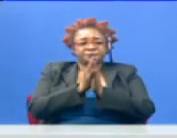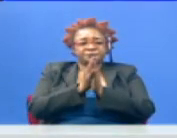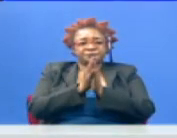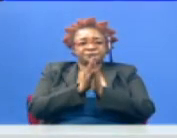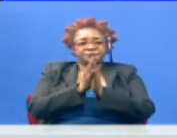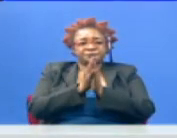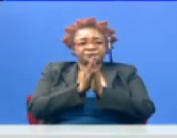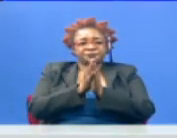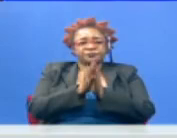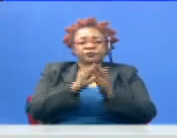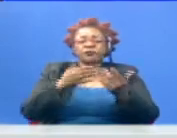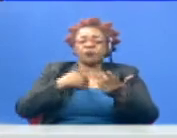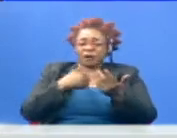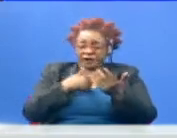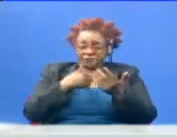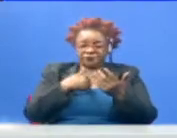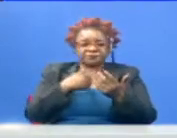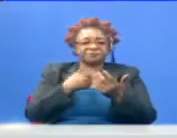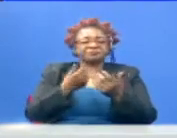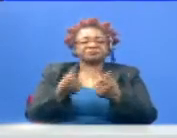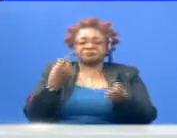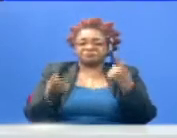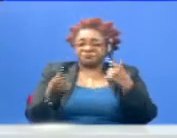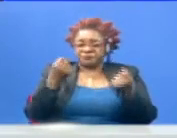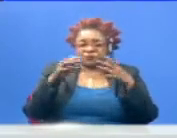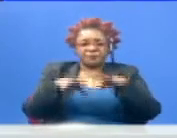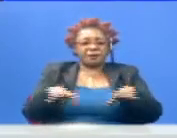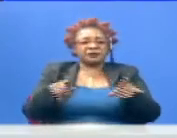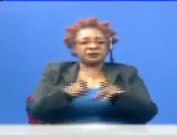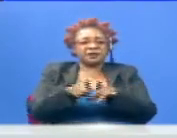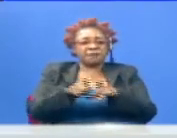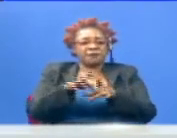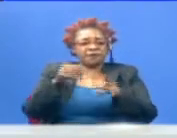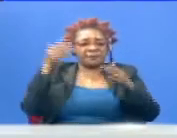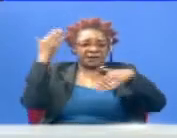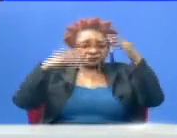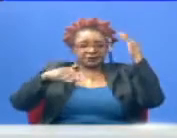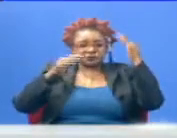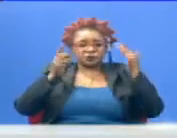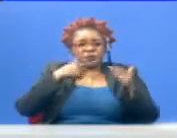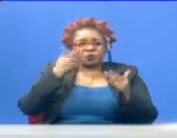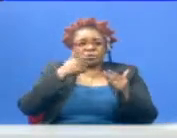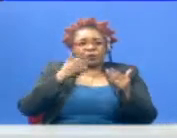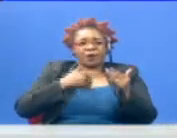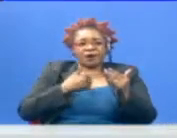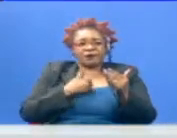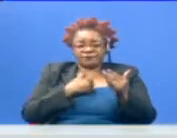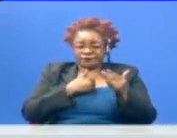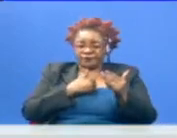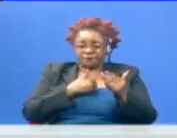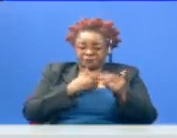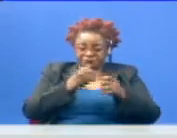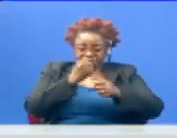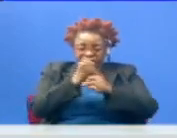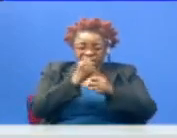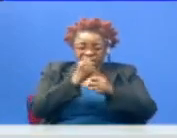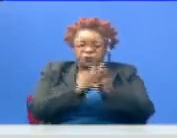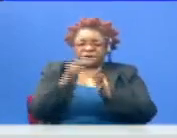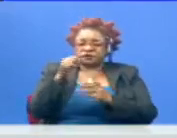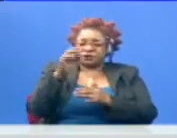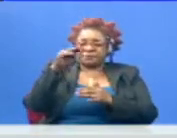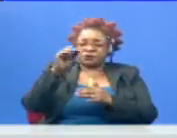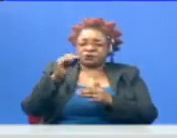are reactions already from the market as well, from experts who have even been dealing with GMOs